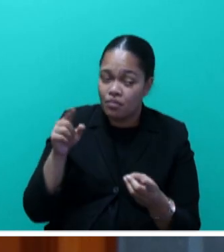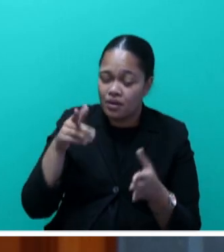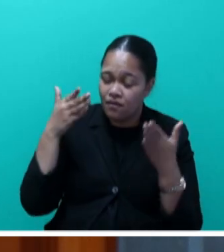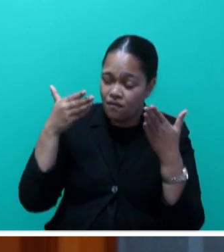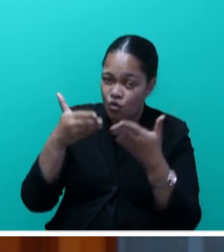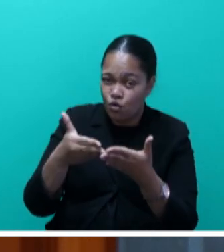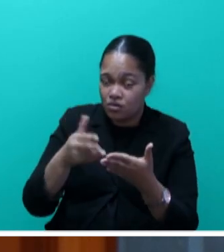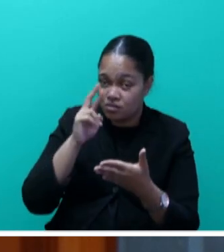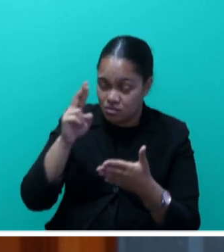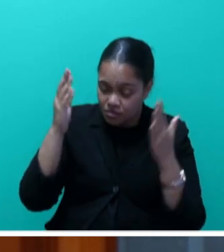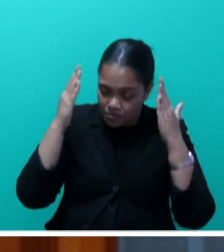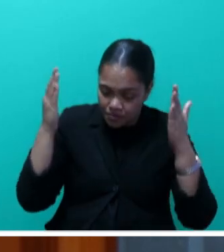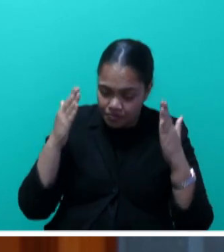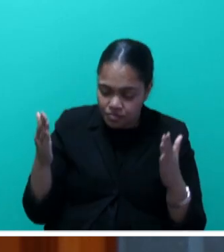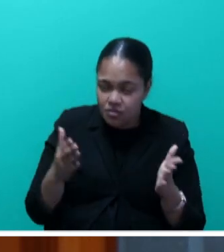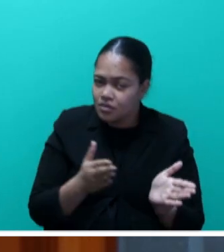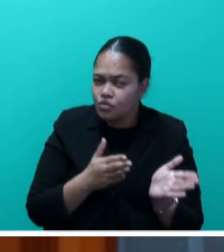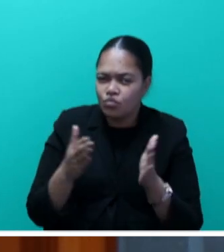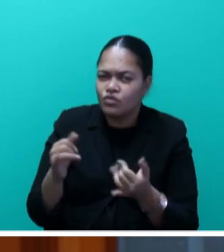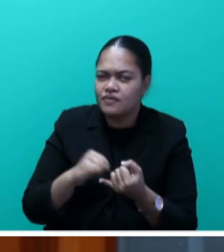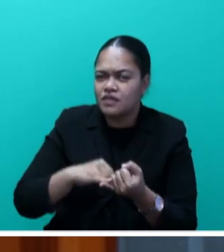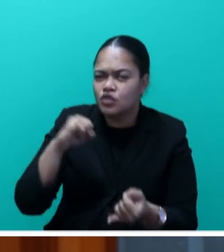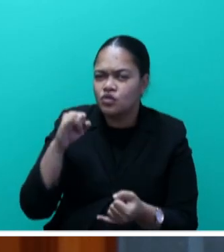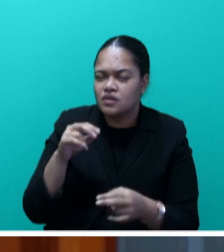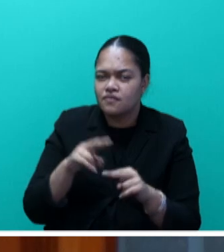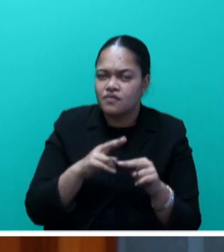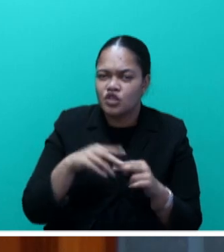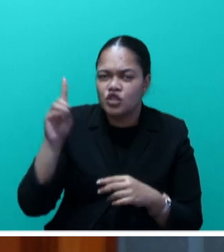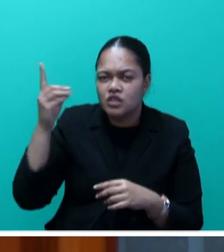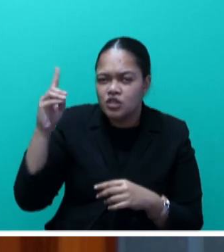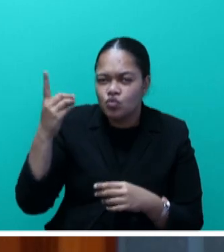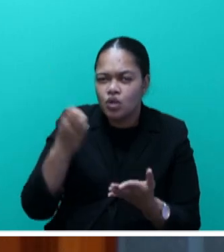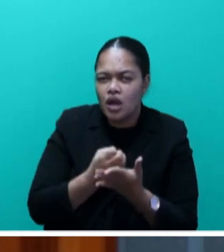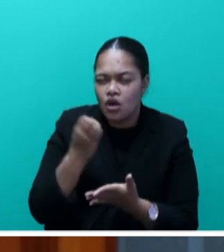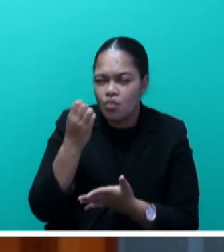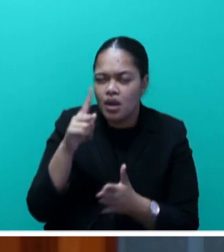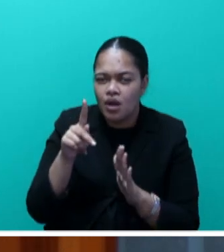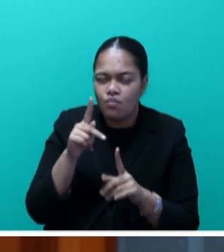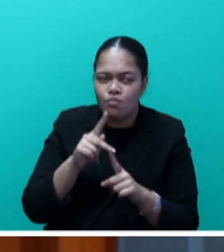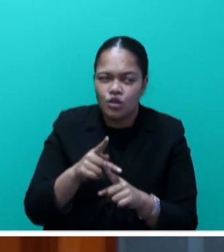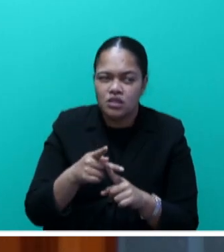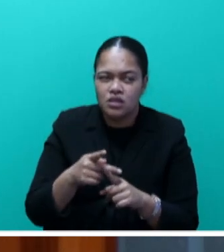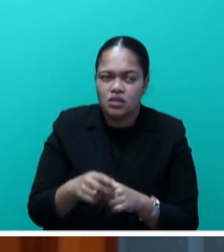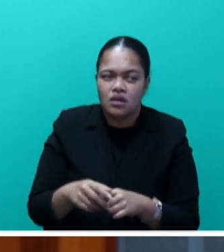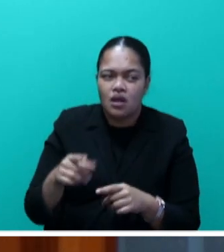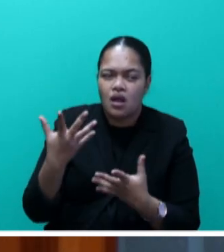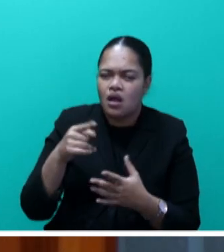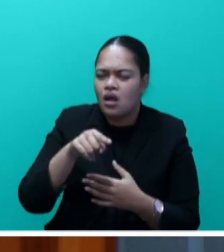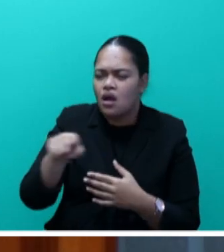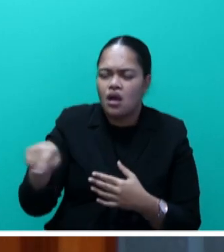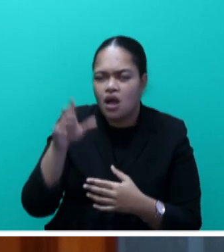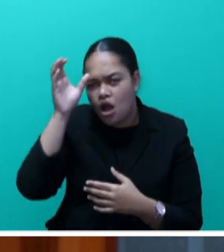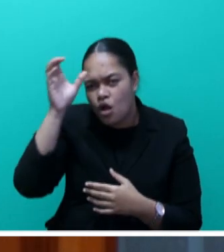Mr. Speaker, the move towards increasing Fiji's degree of economic and political cooperation among countries around the